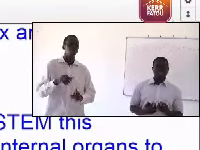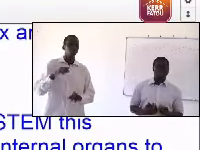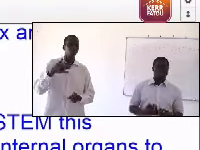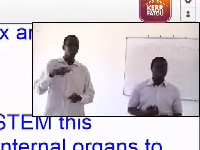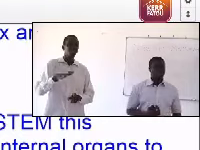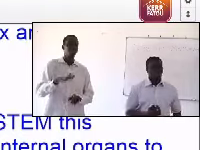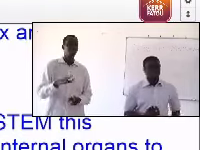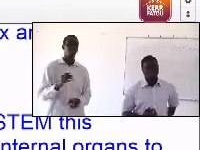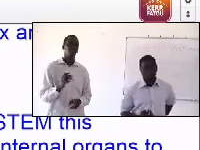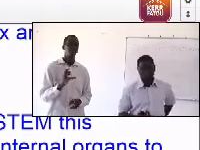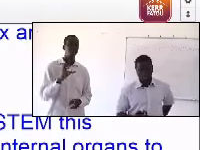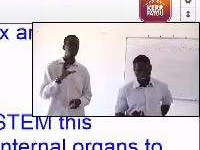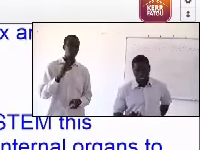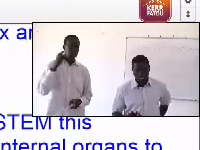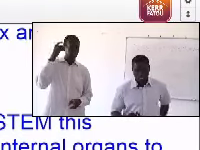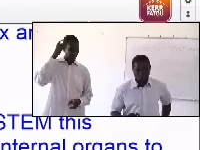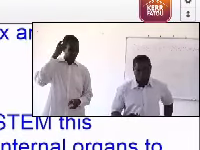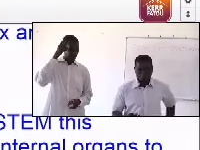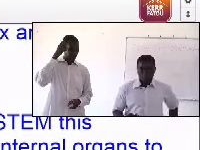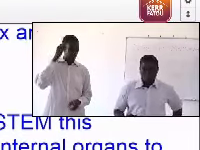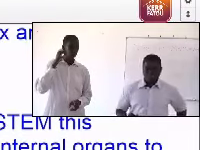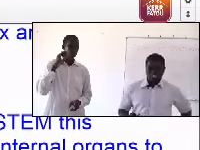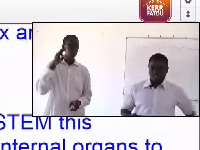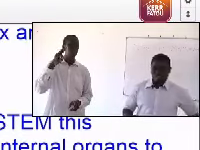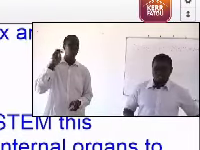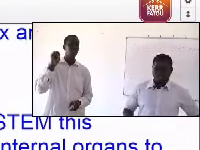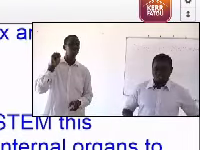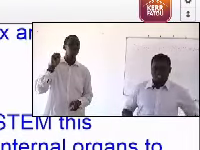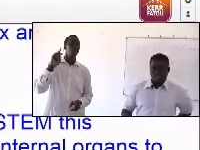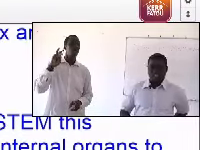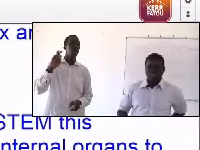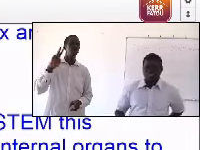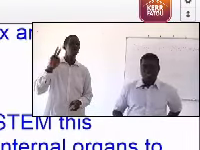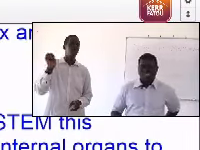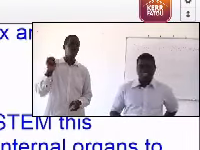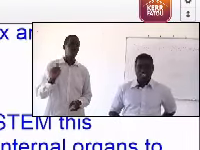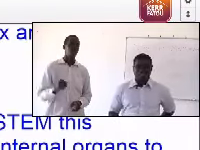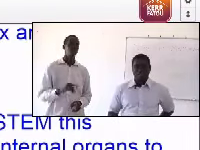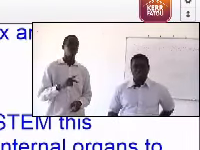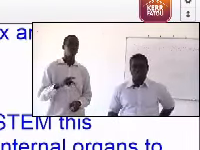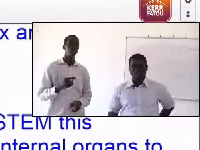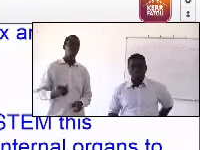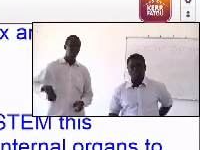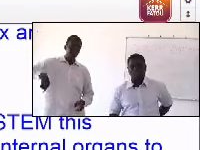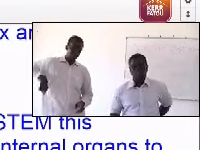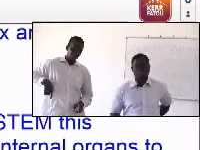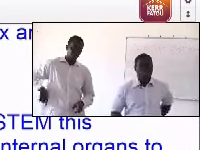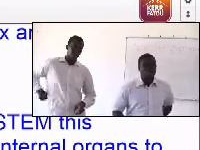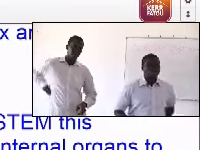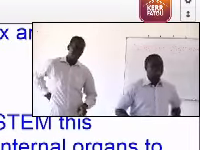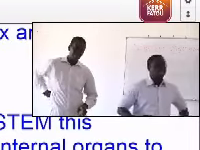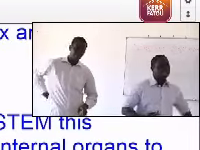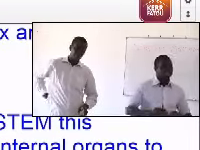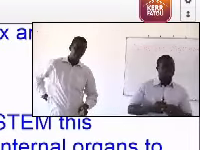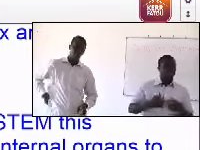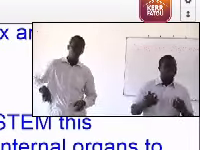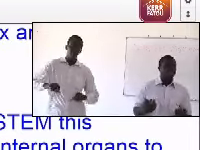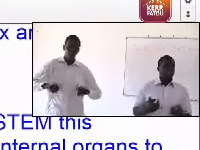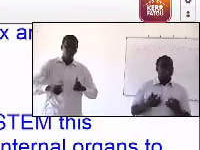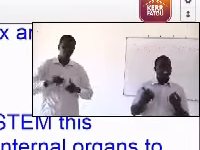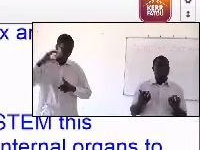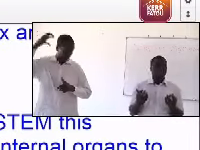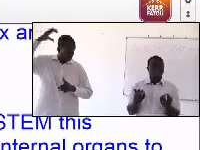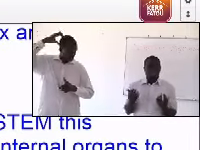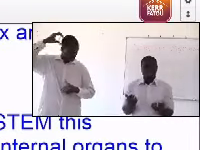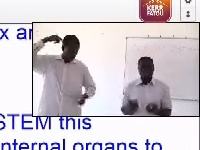the 10 cranial nerves and the sacral region of the spinal cord. And when you talk about the sacral region, that's what the